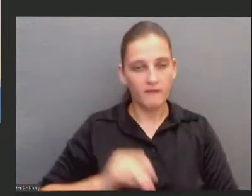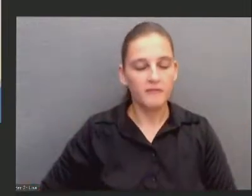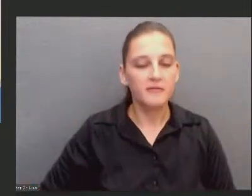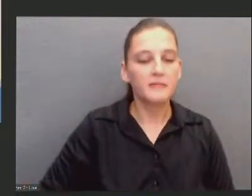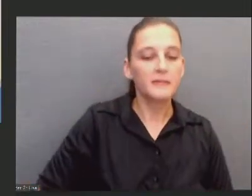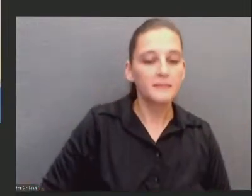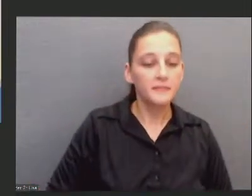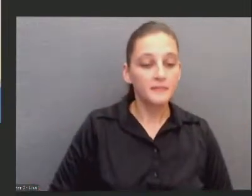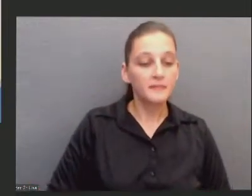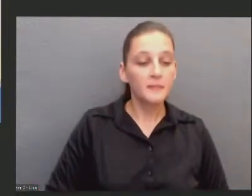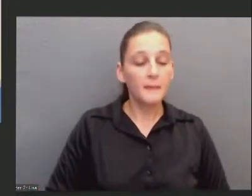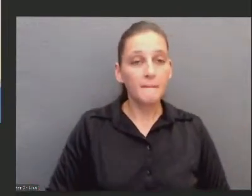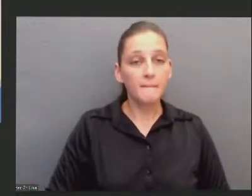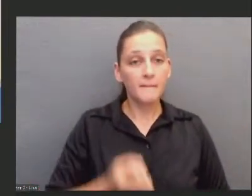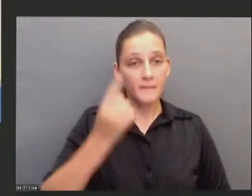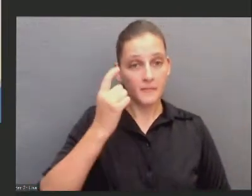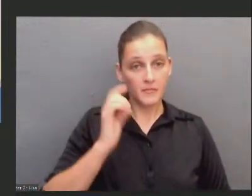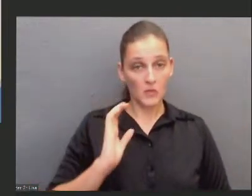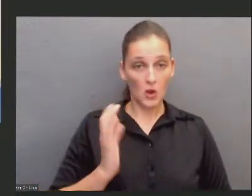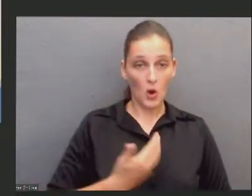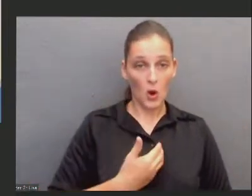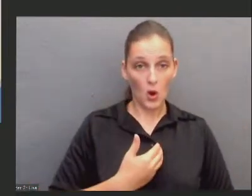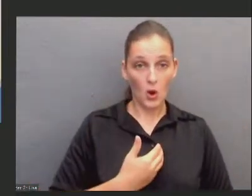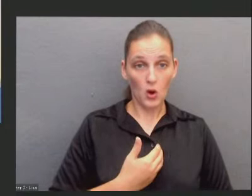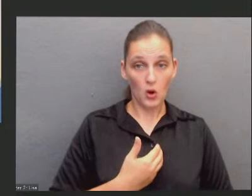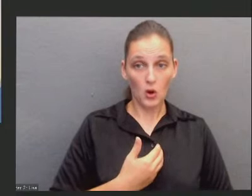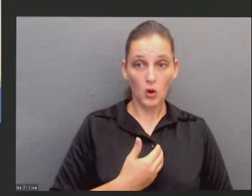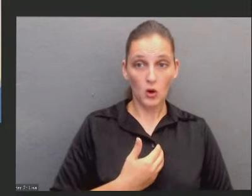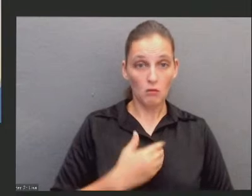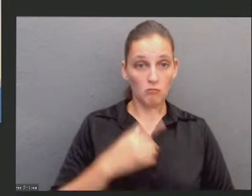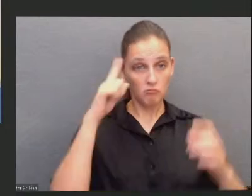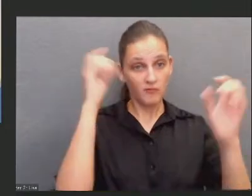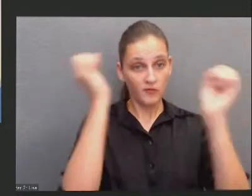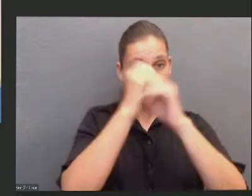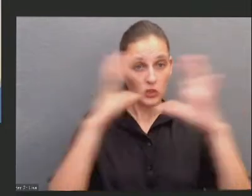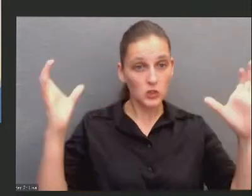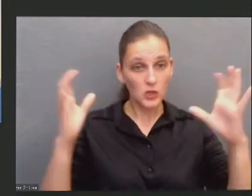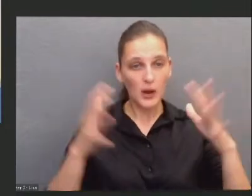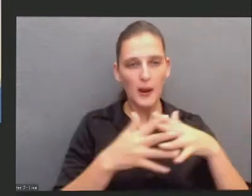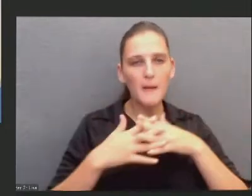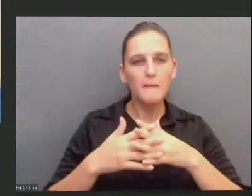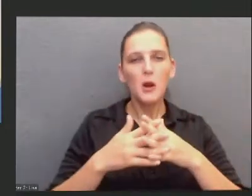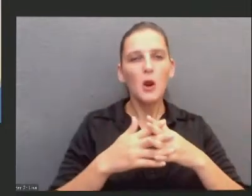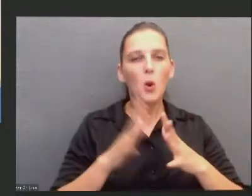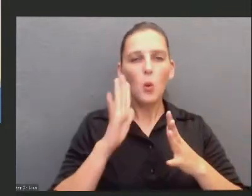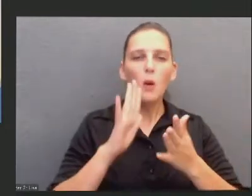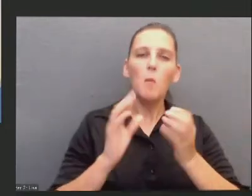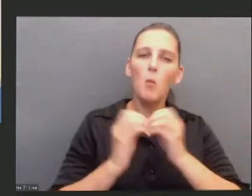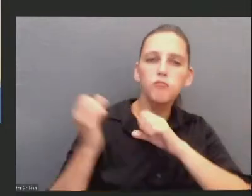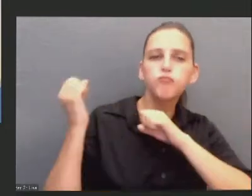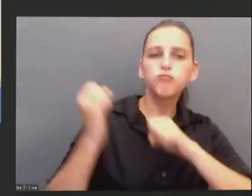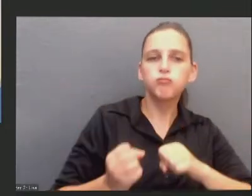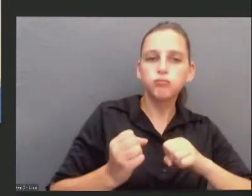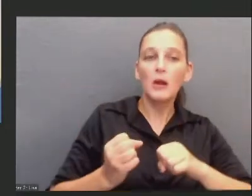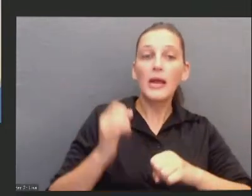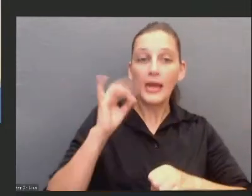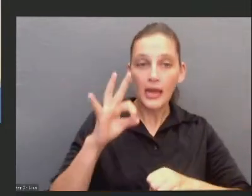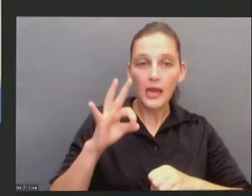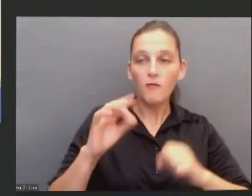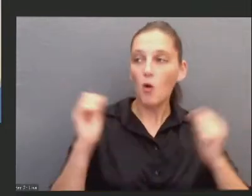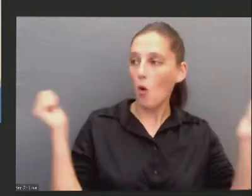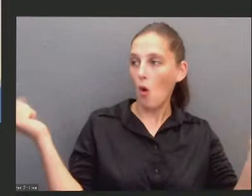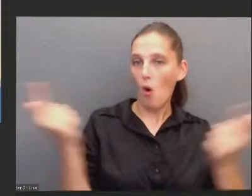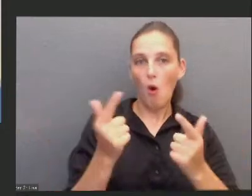overarching vision is that we are a stronger nation if everyone has access to high quality healthcare. And I think that's one of the things that's really important